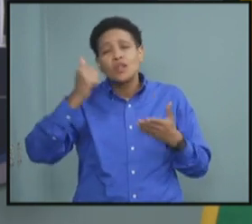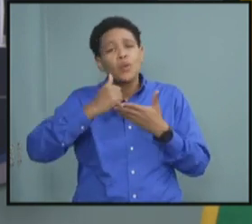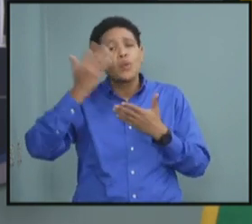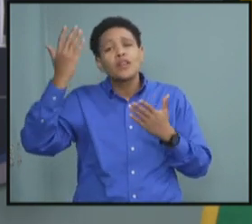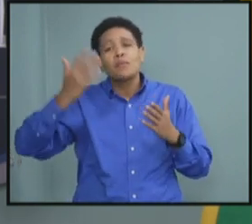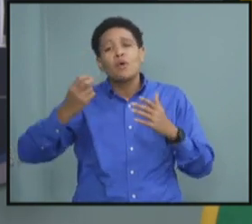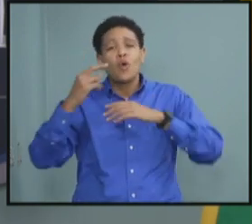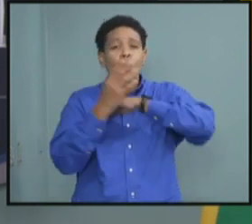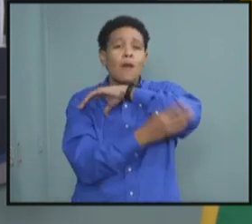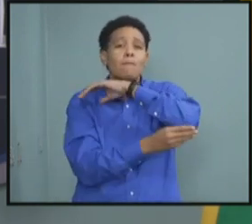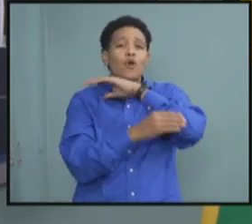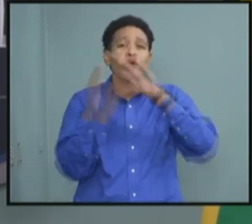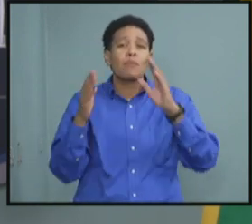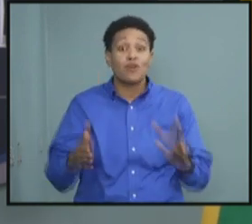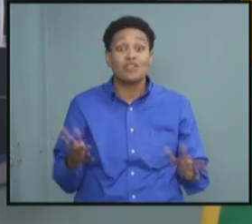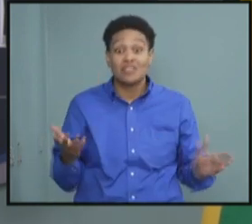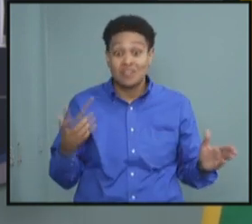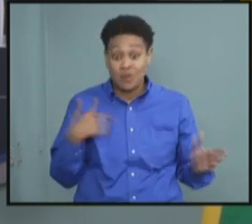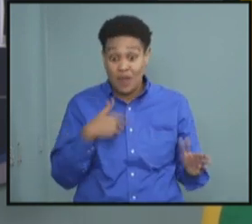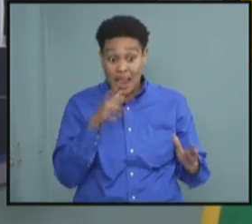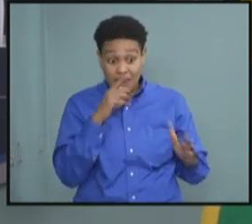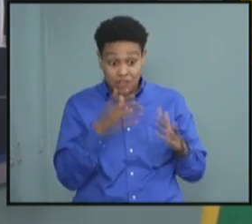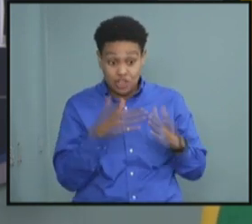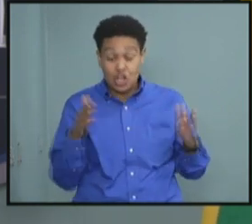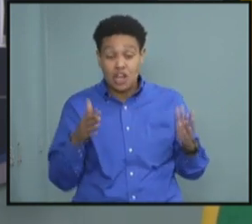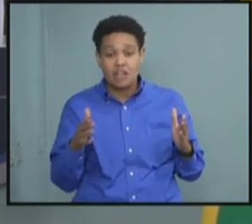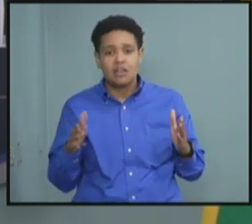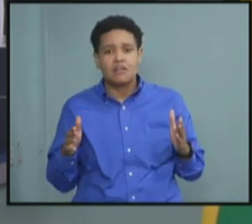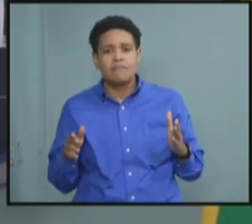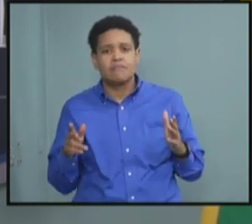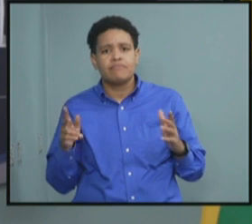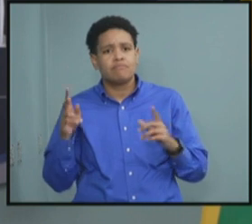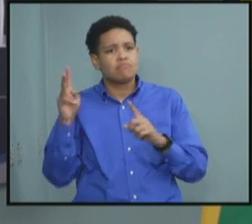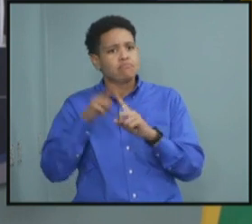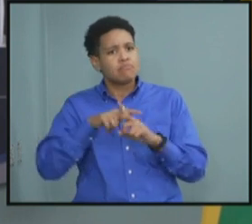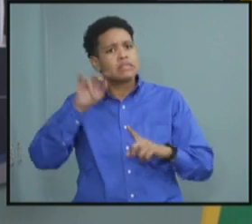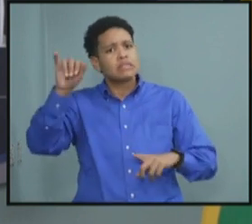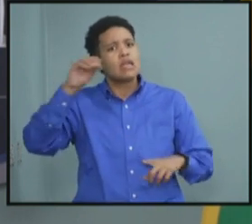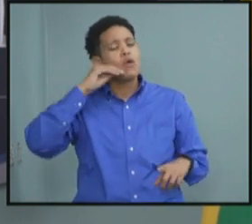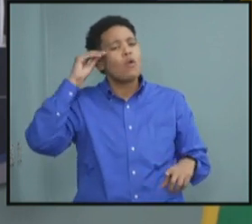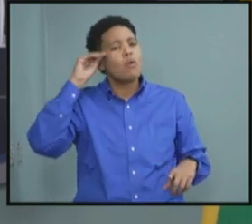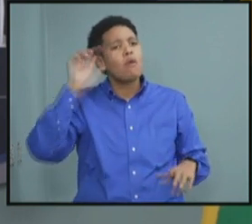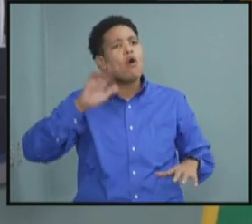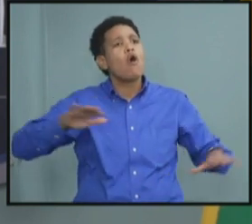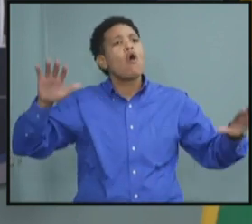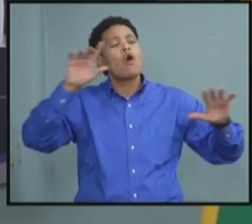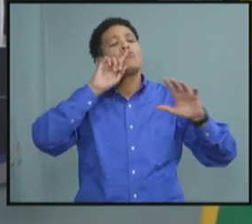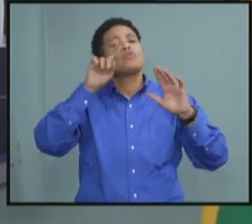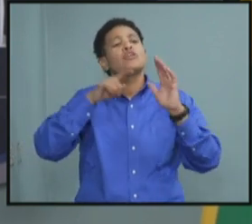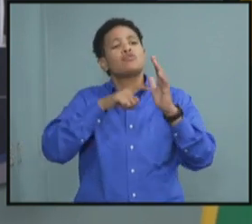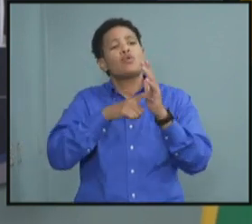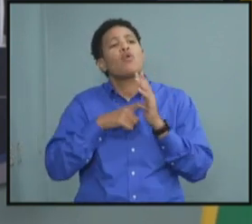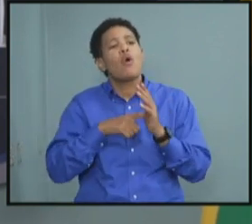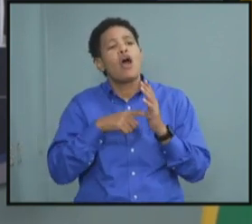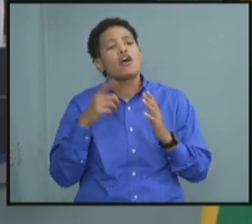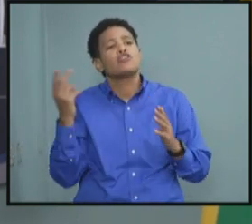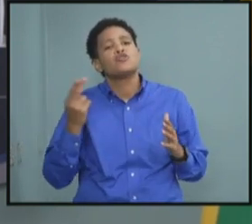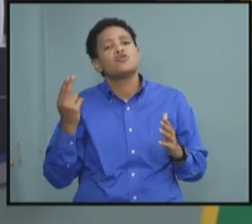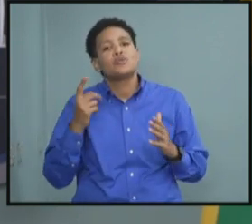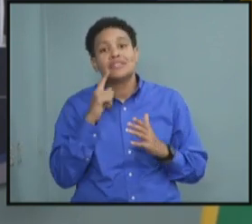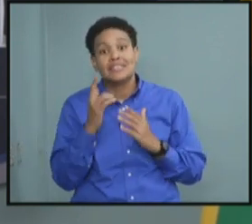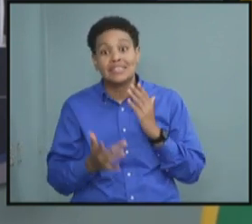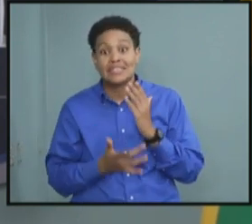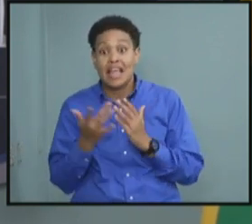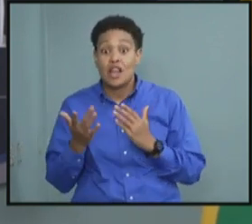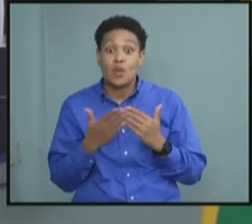poor person. Once we have general application of stay at home, everyone would be required to use the